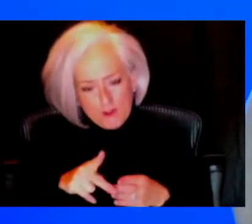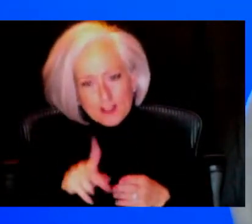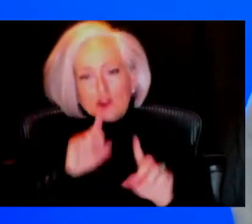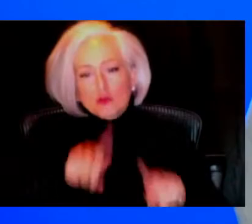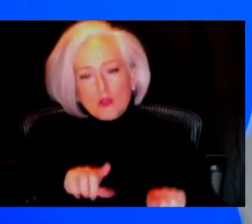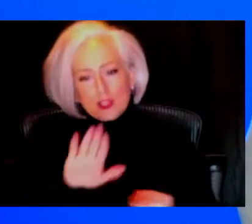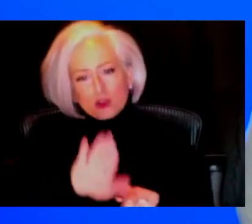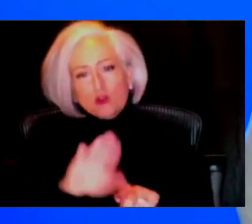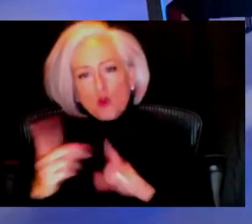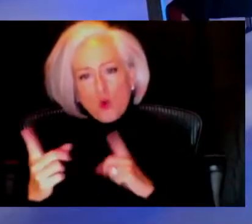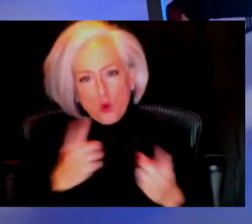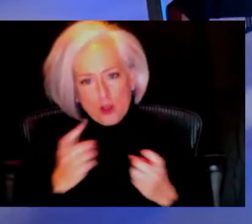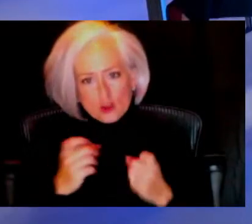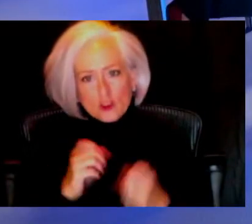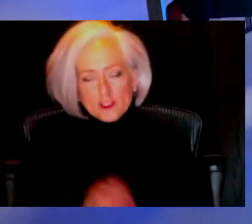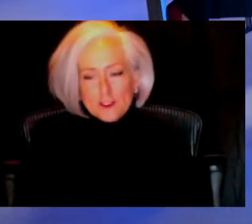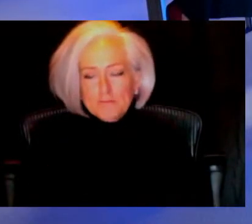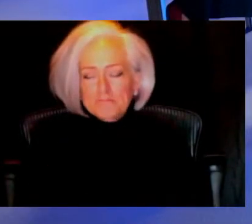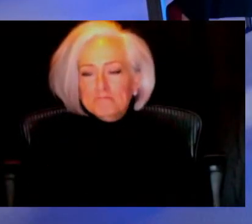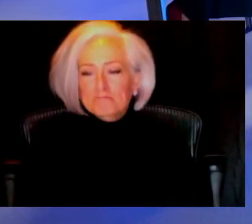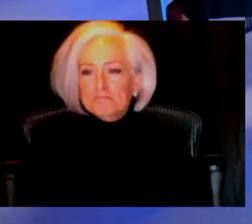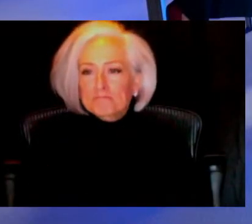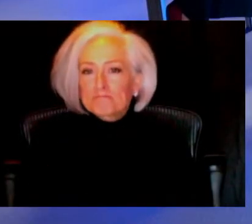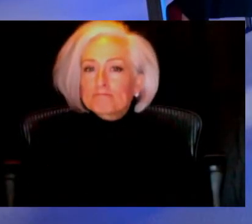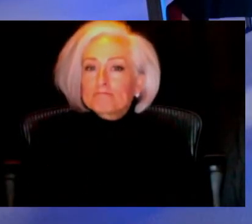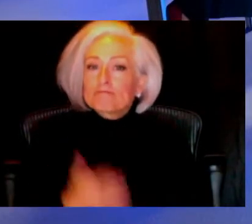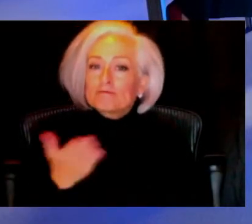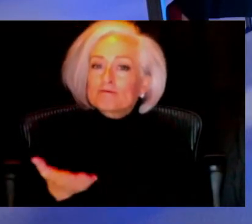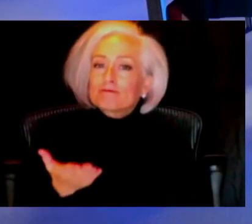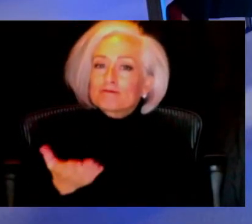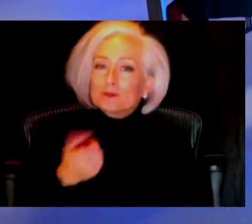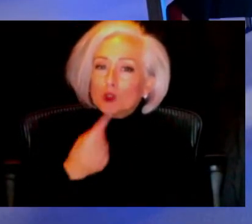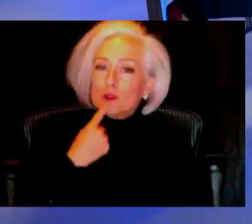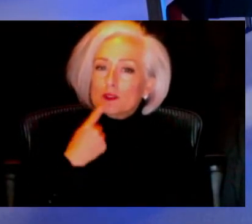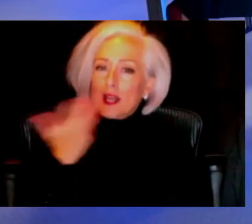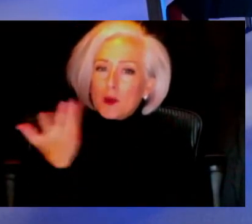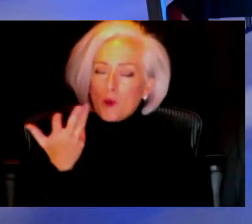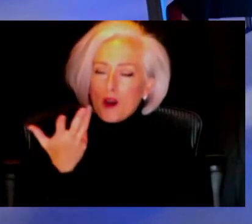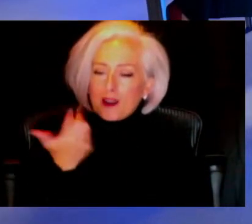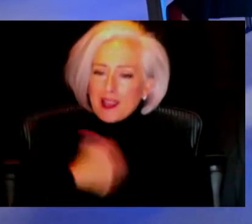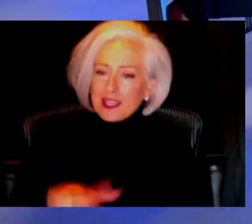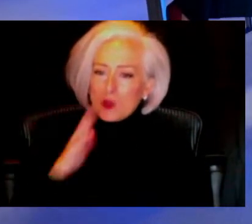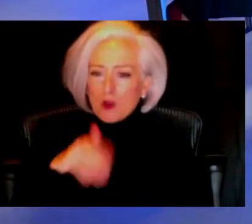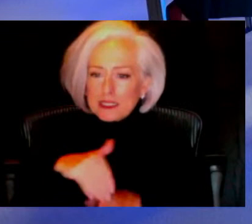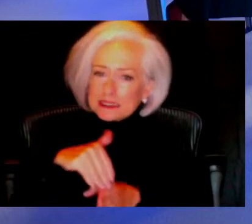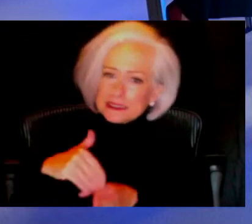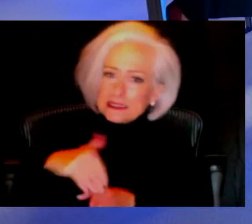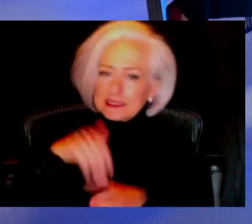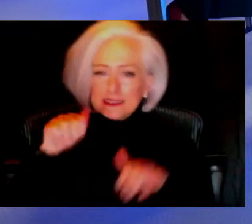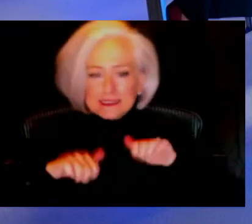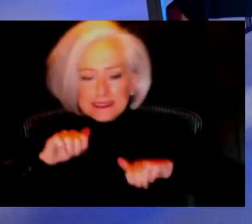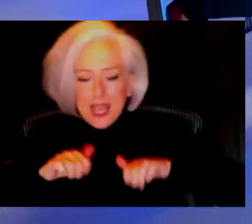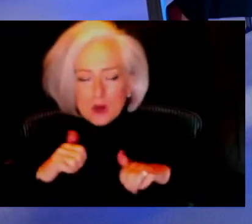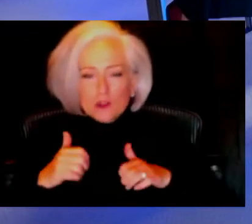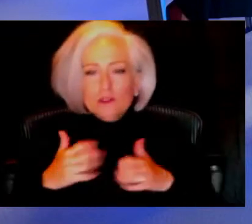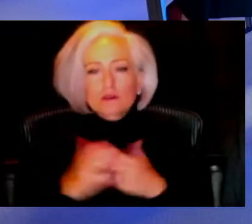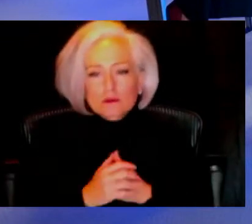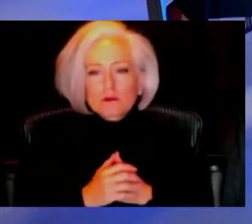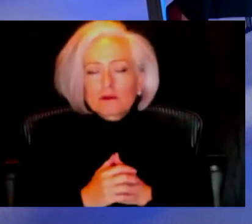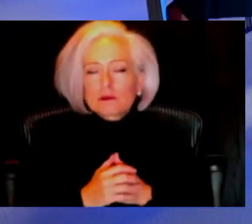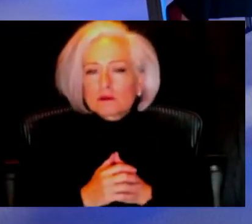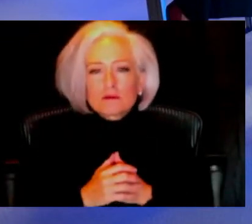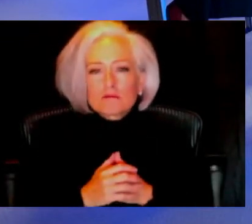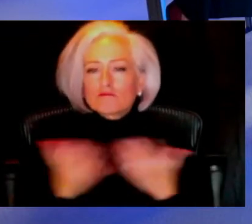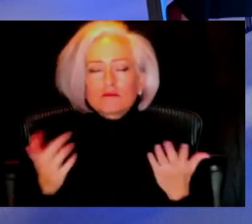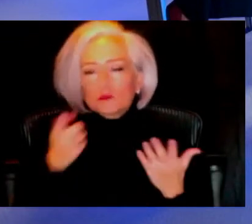directly. What would you say to somebody who has some doubts or some hesitancy? What message do